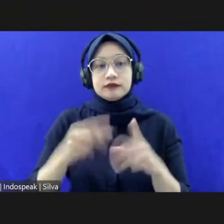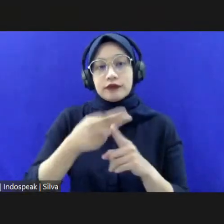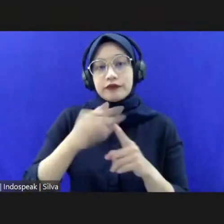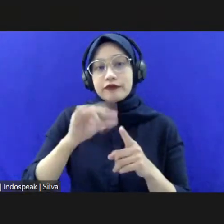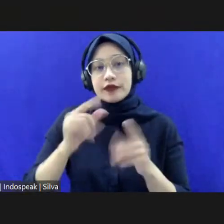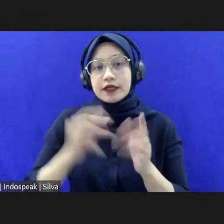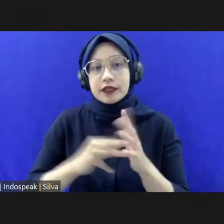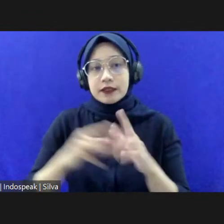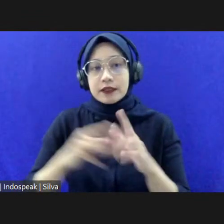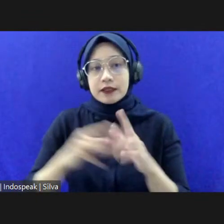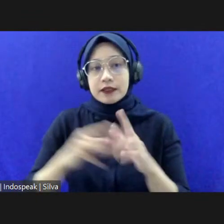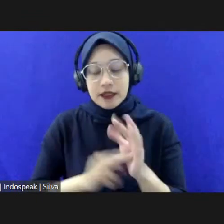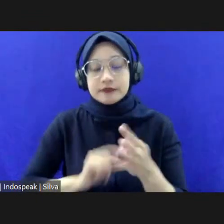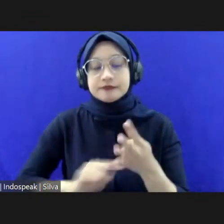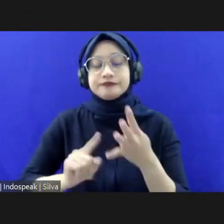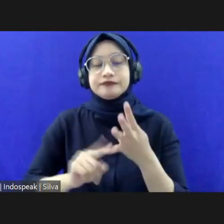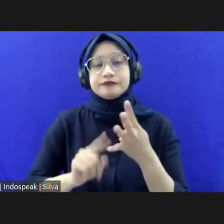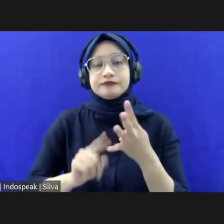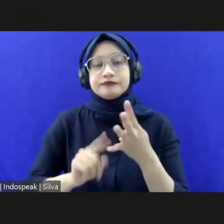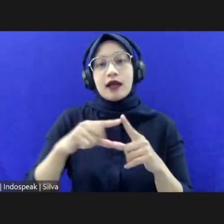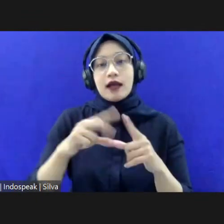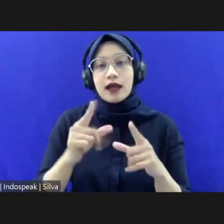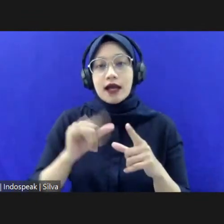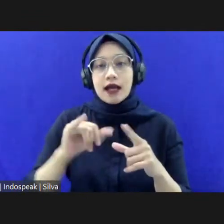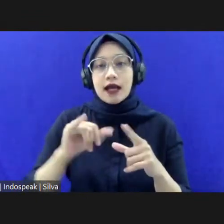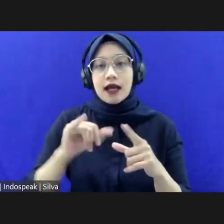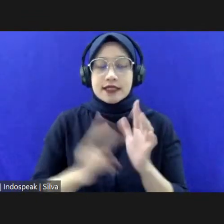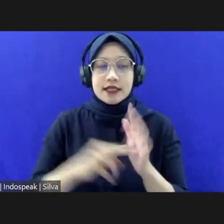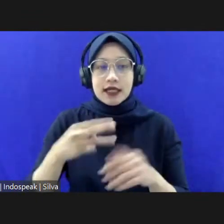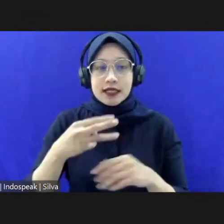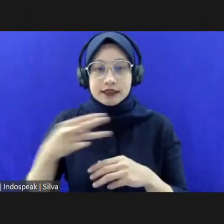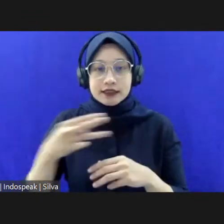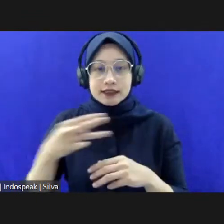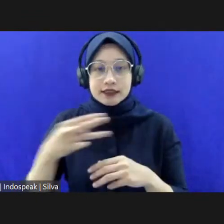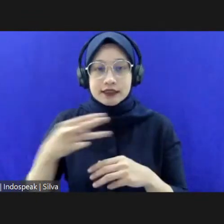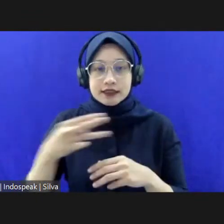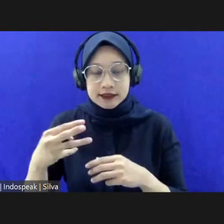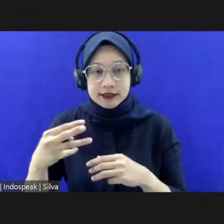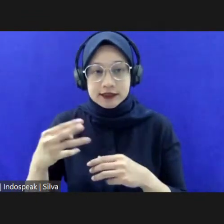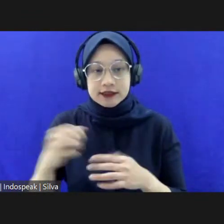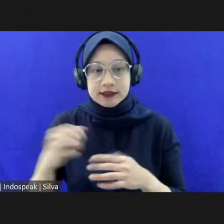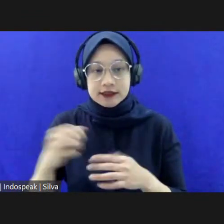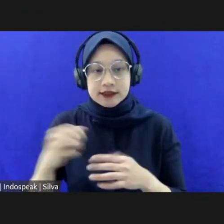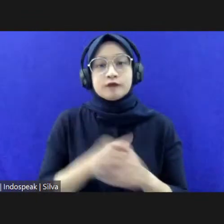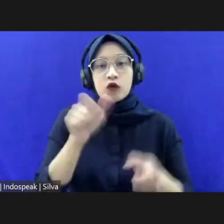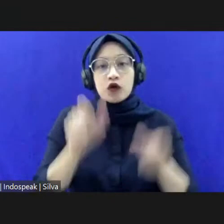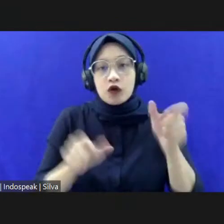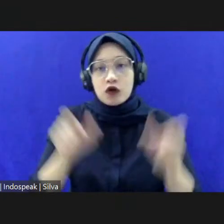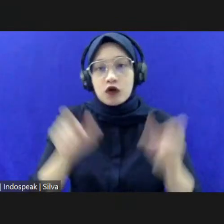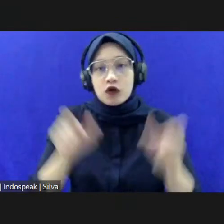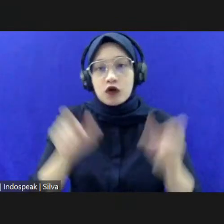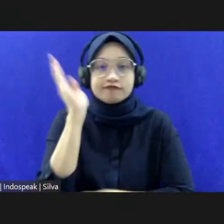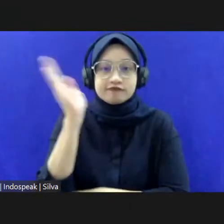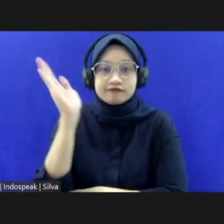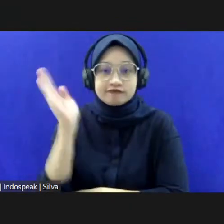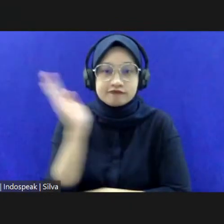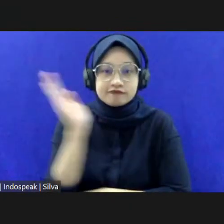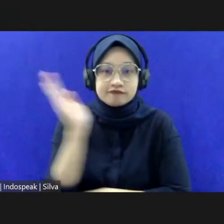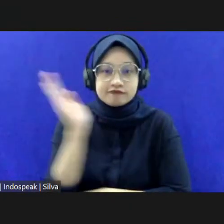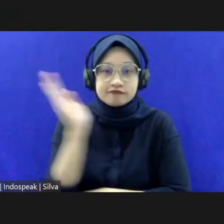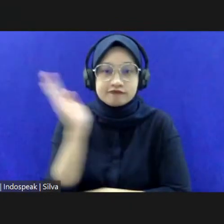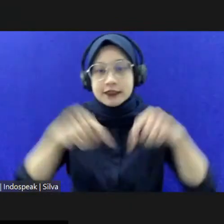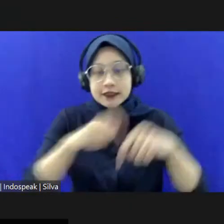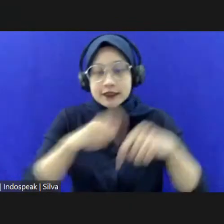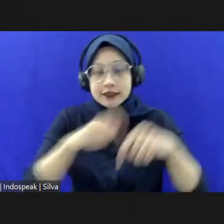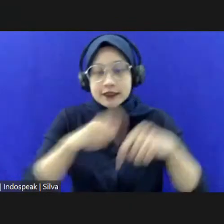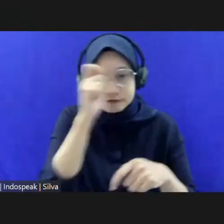Utomo, Conveners of Indonesia Update, distinguished speakers for today's panels, esteemed participants for